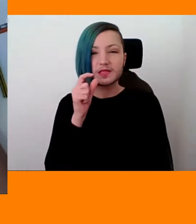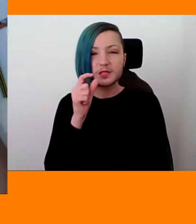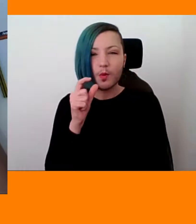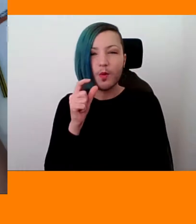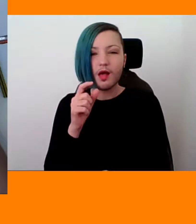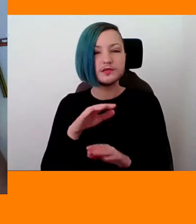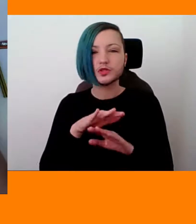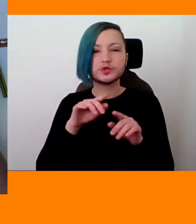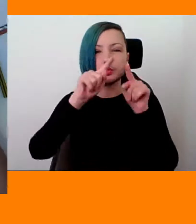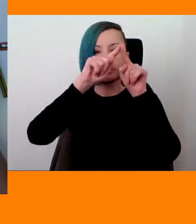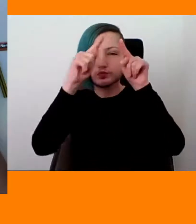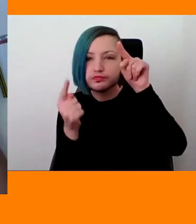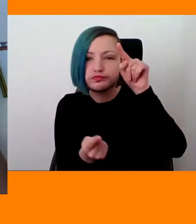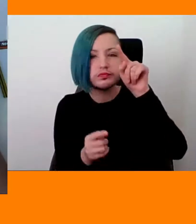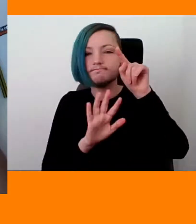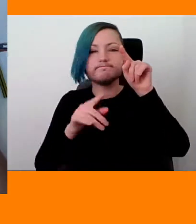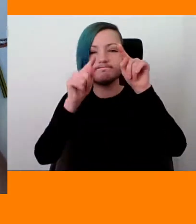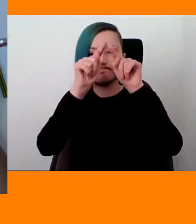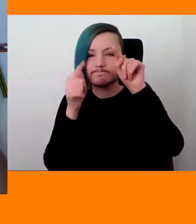far down.